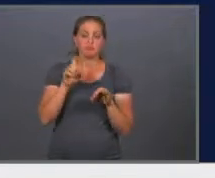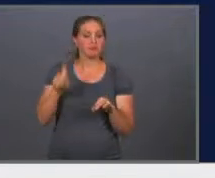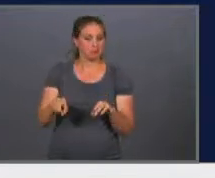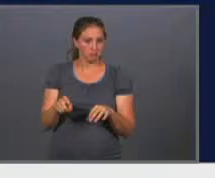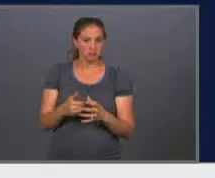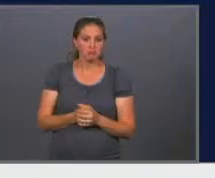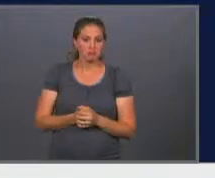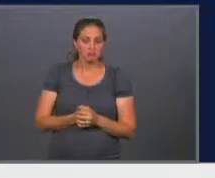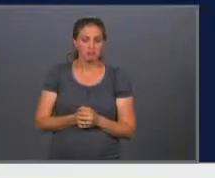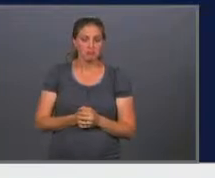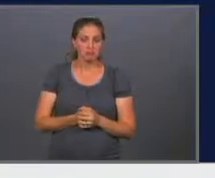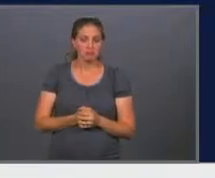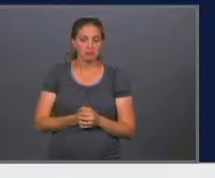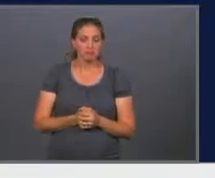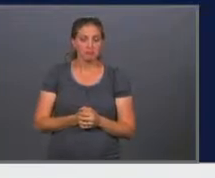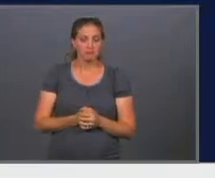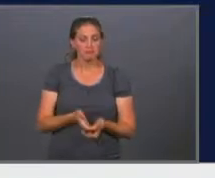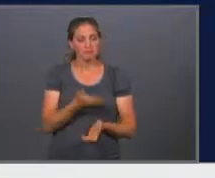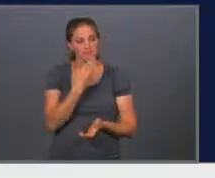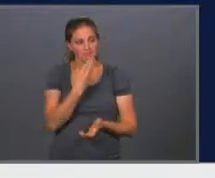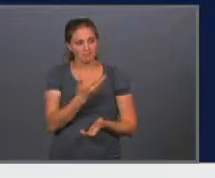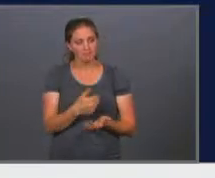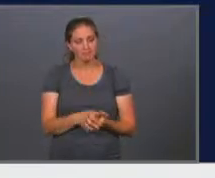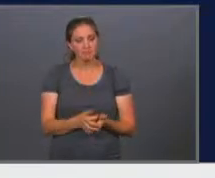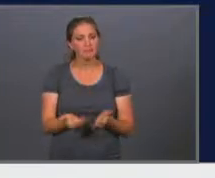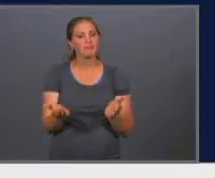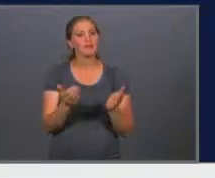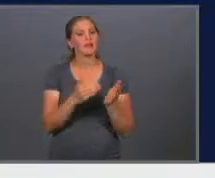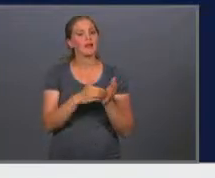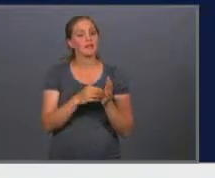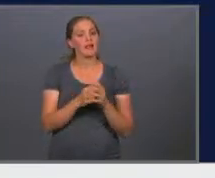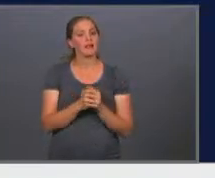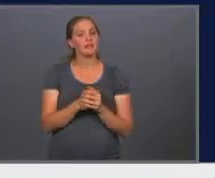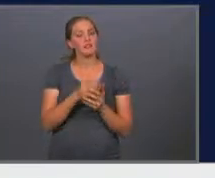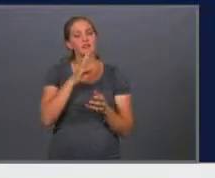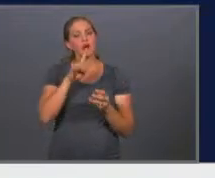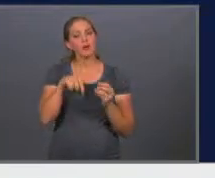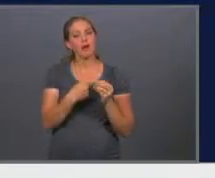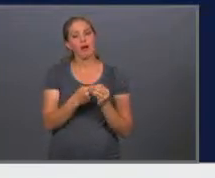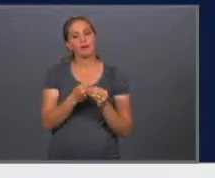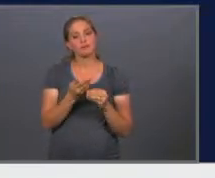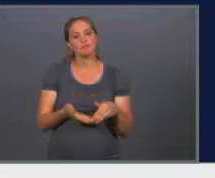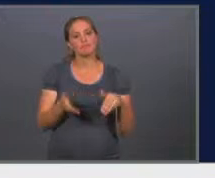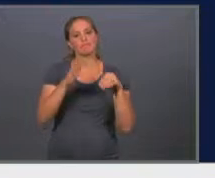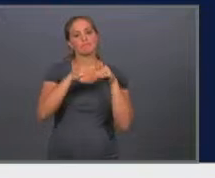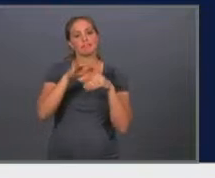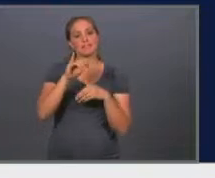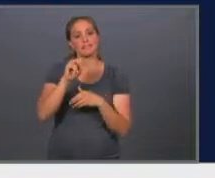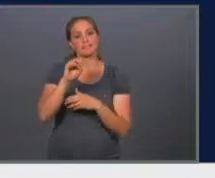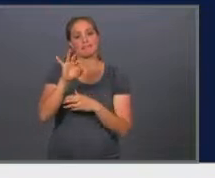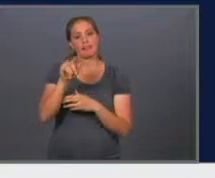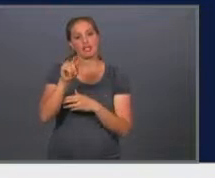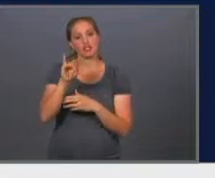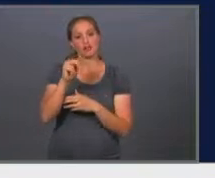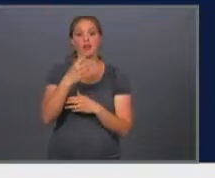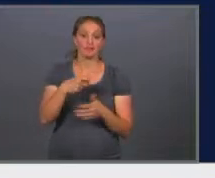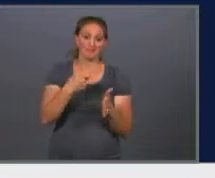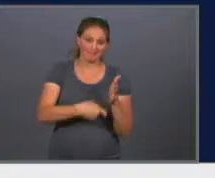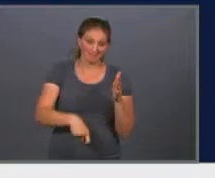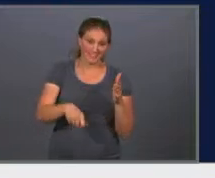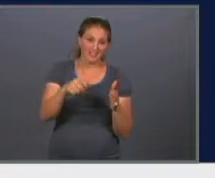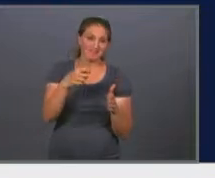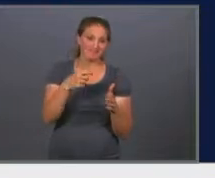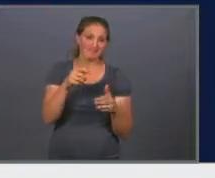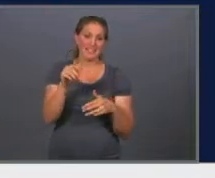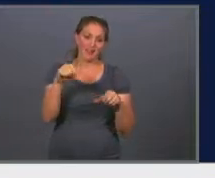you. Again, let's just again touch lightly on inflation and costs at the pump. We know that Russia